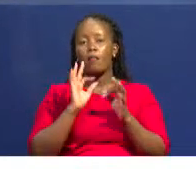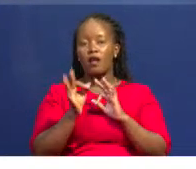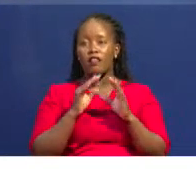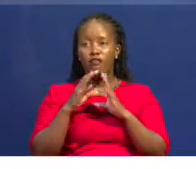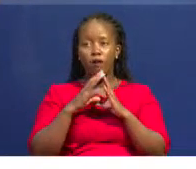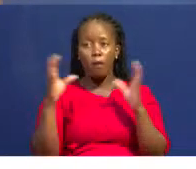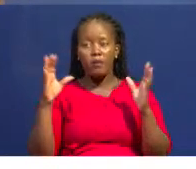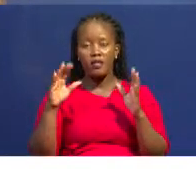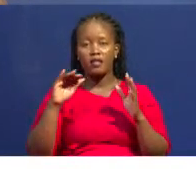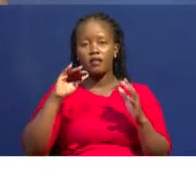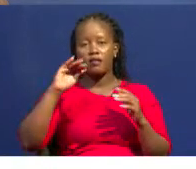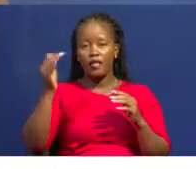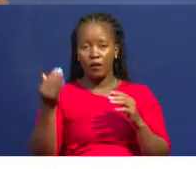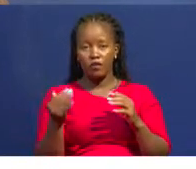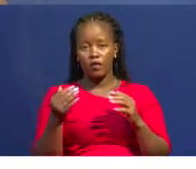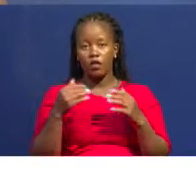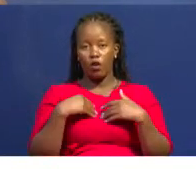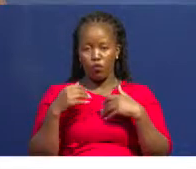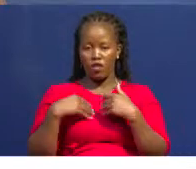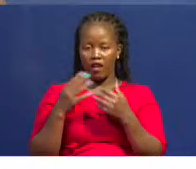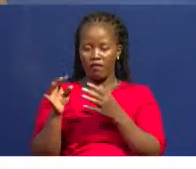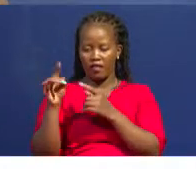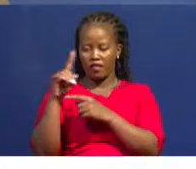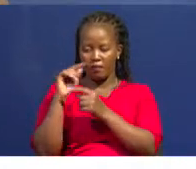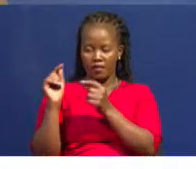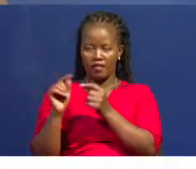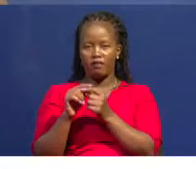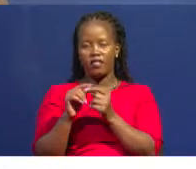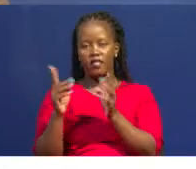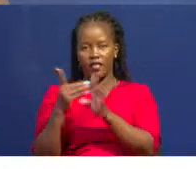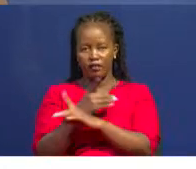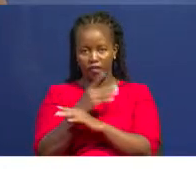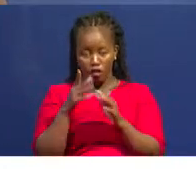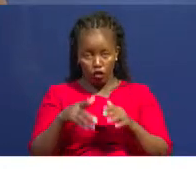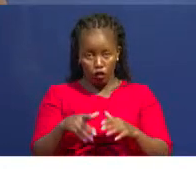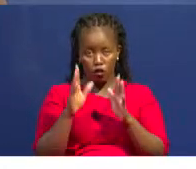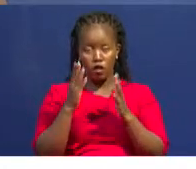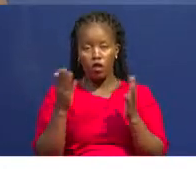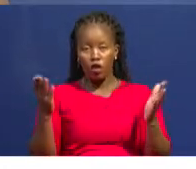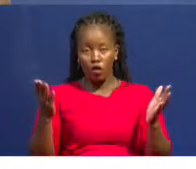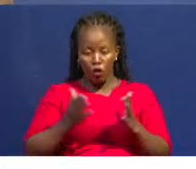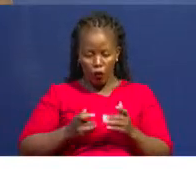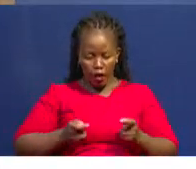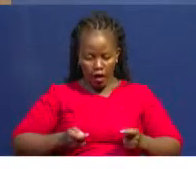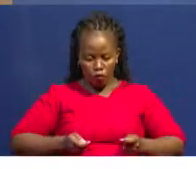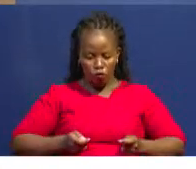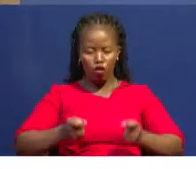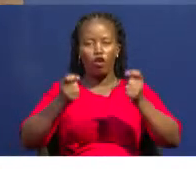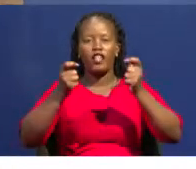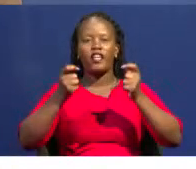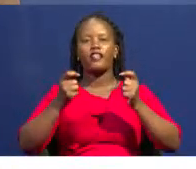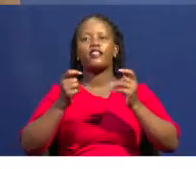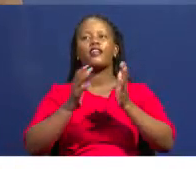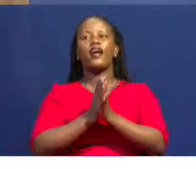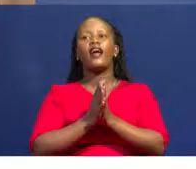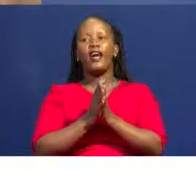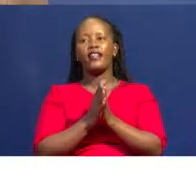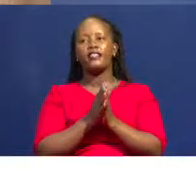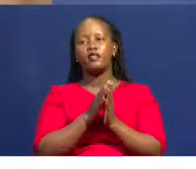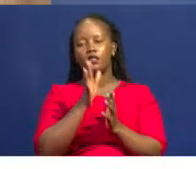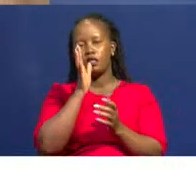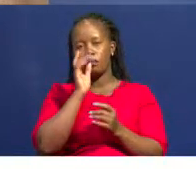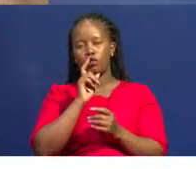a separate road where the Mkokoteni and tuk-tuk should use. If you go right now to the Jogo Road, you will